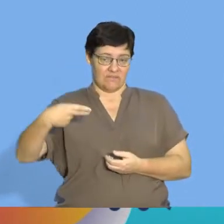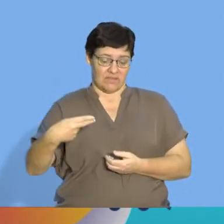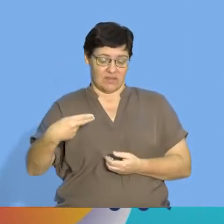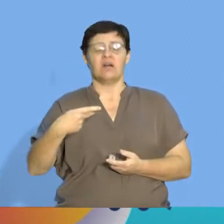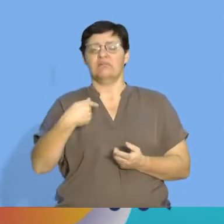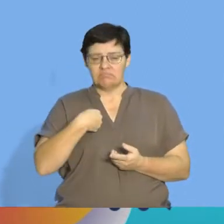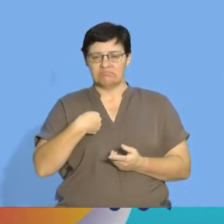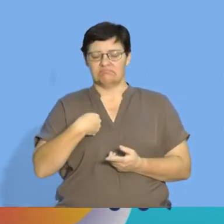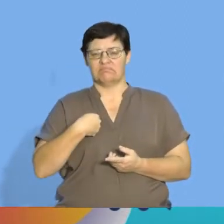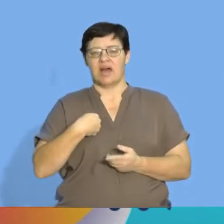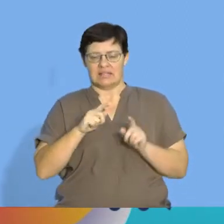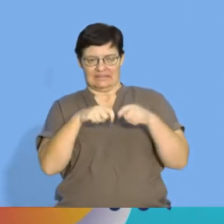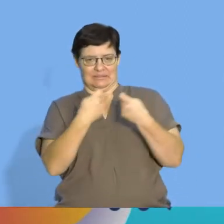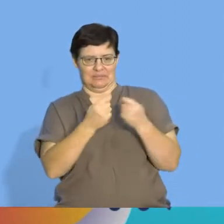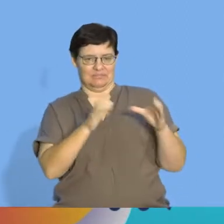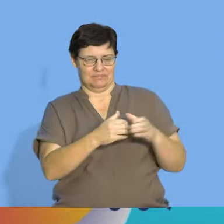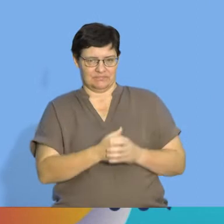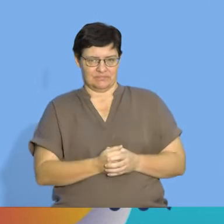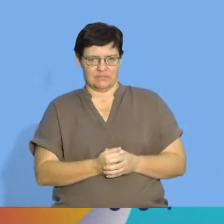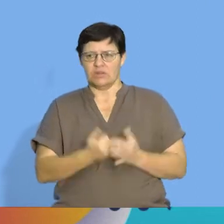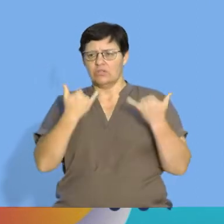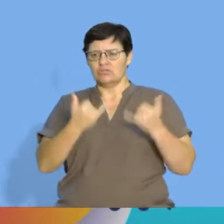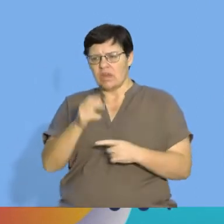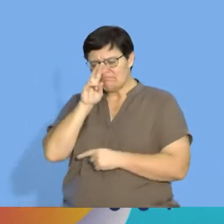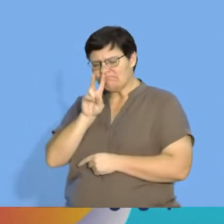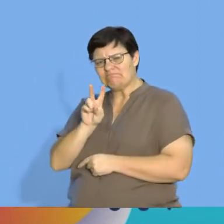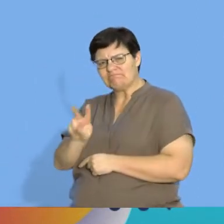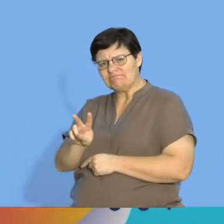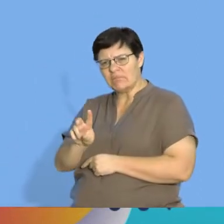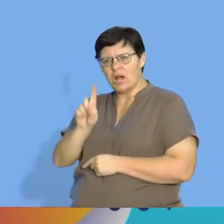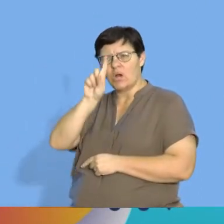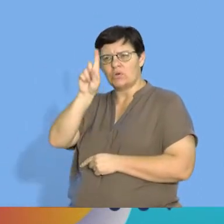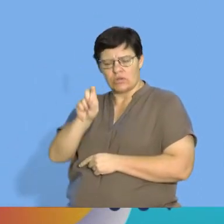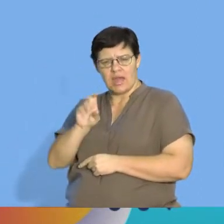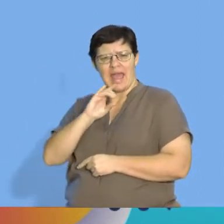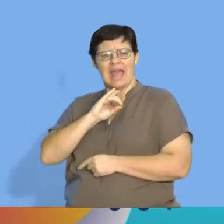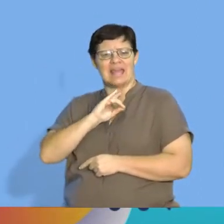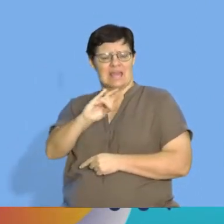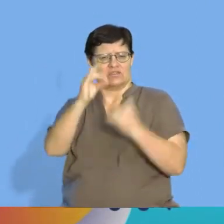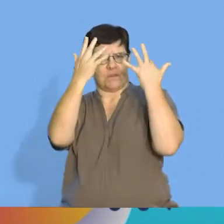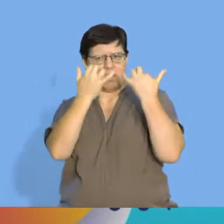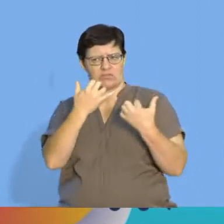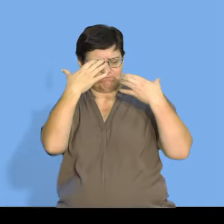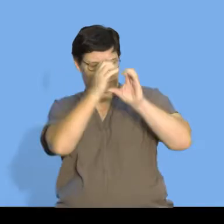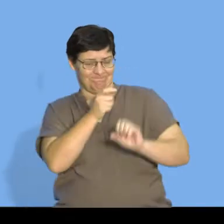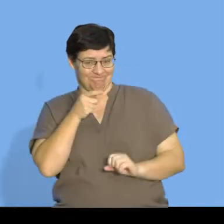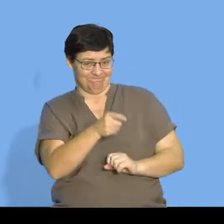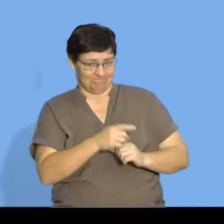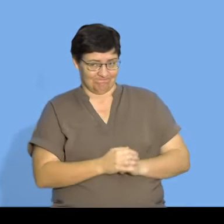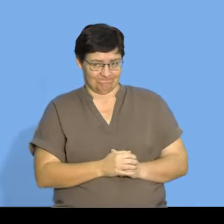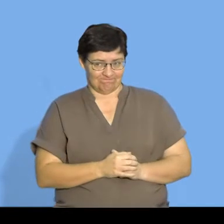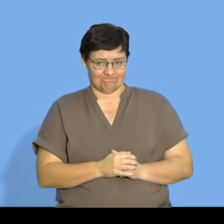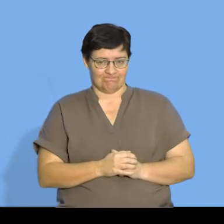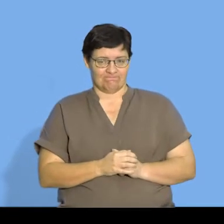we're looking at a particular question as it applies to a cash budget. So, let's just go quickly